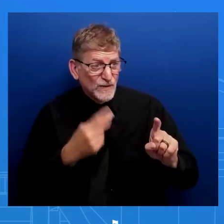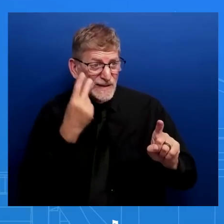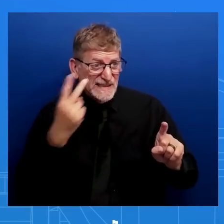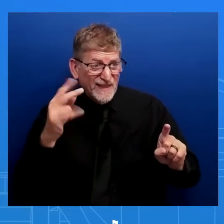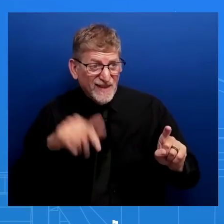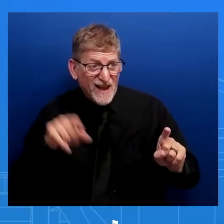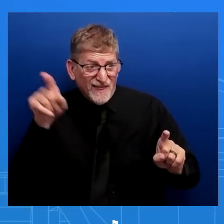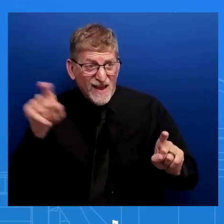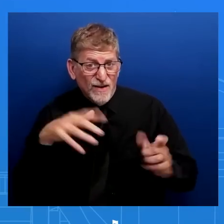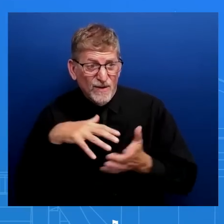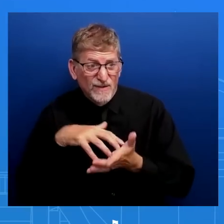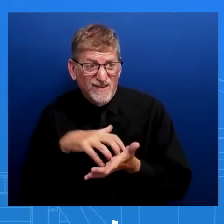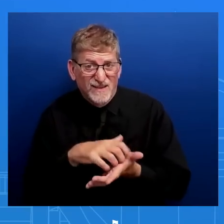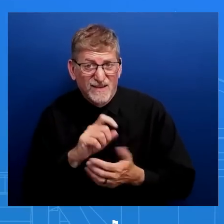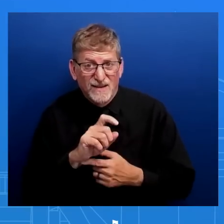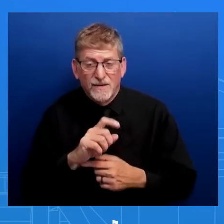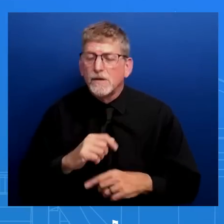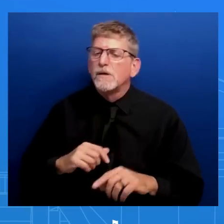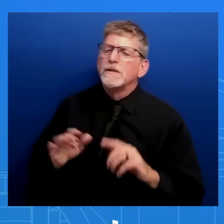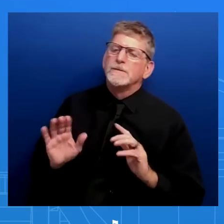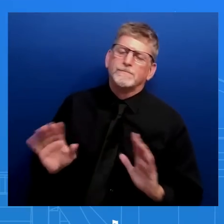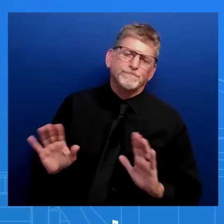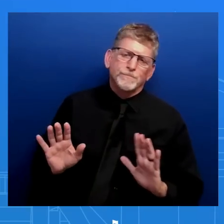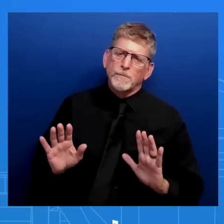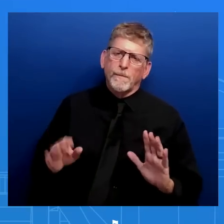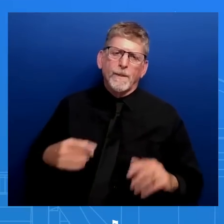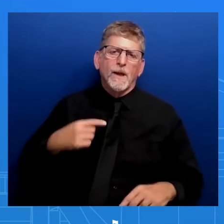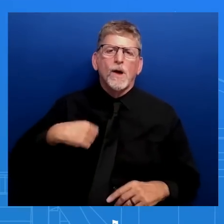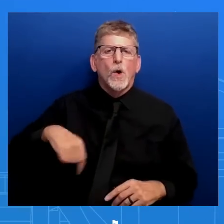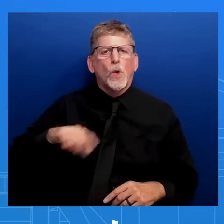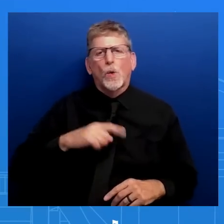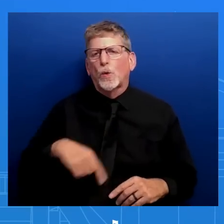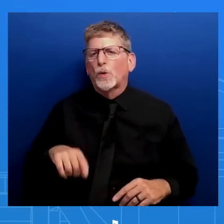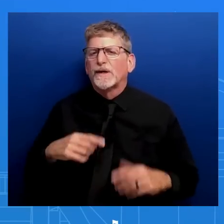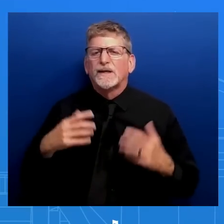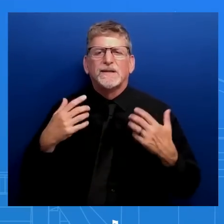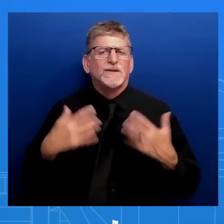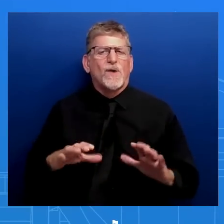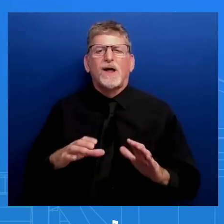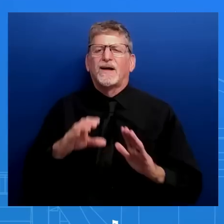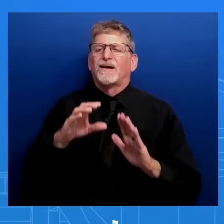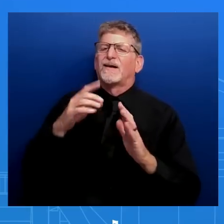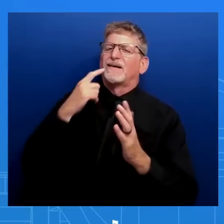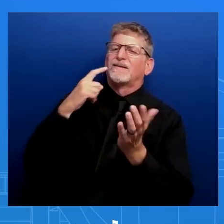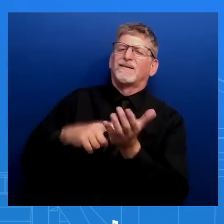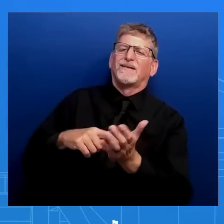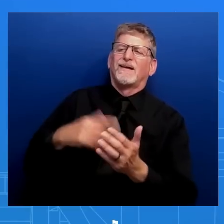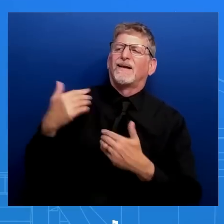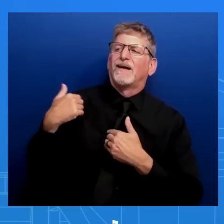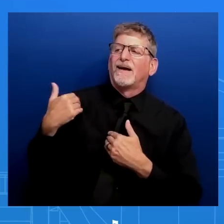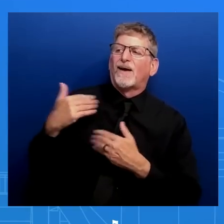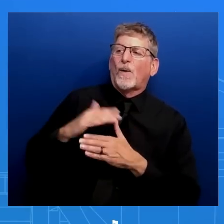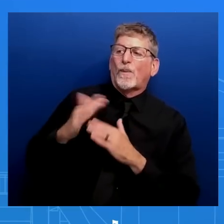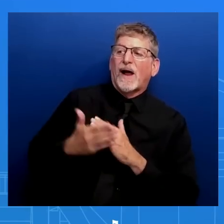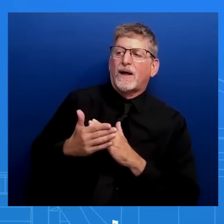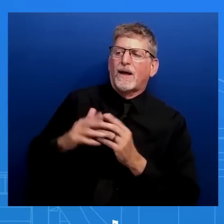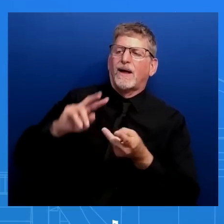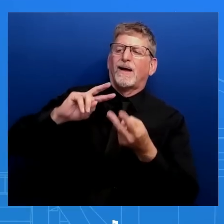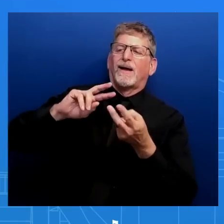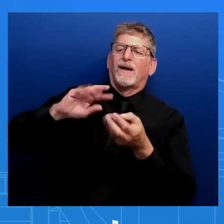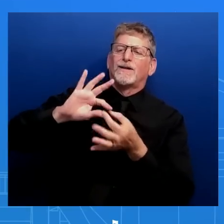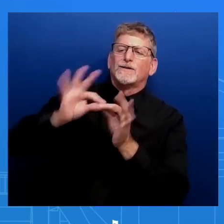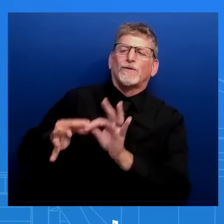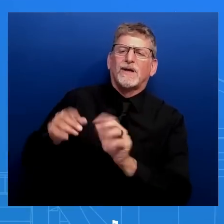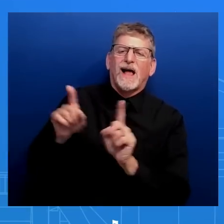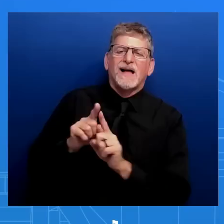going to characterize the events of the weekend or be able to contextualize it for you beyond what we've said before.